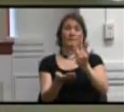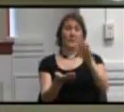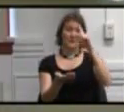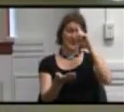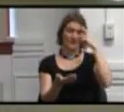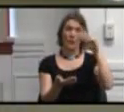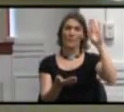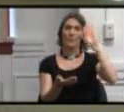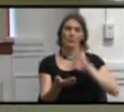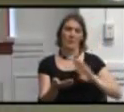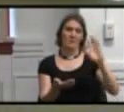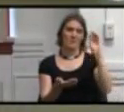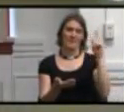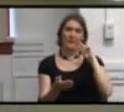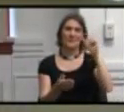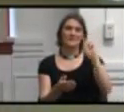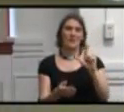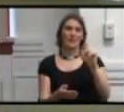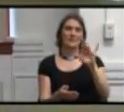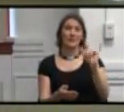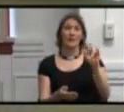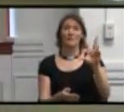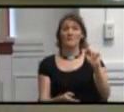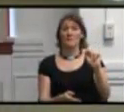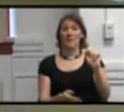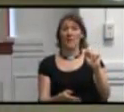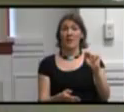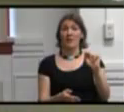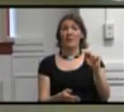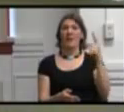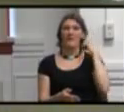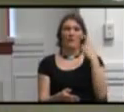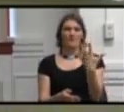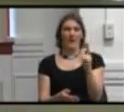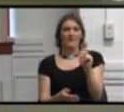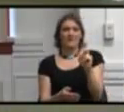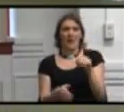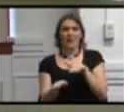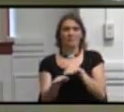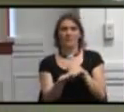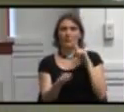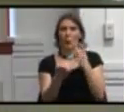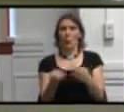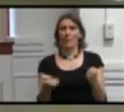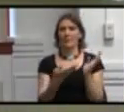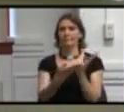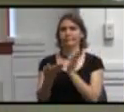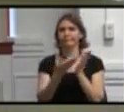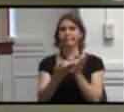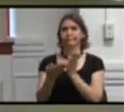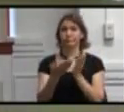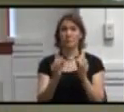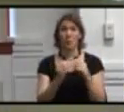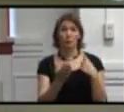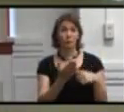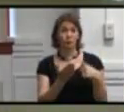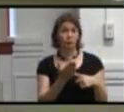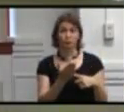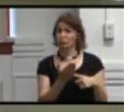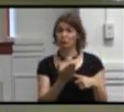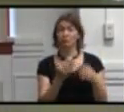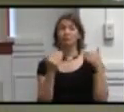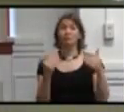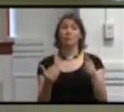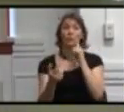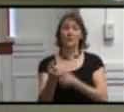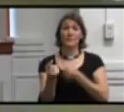$4,594.54 to Brown Enterprises of South Londonderry, Vermont, for a 5-ton equipment trailer. Any further discussion? Hearing none,